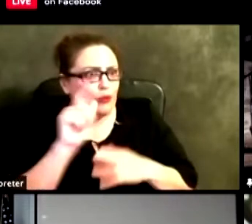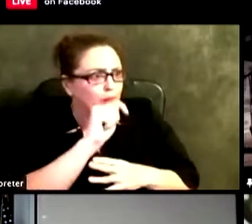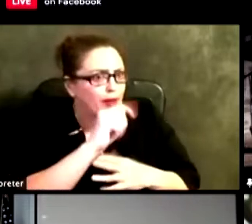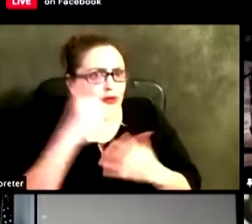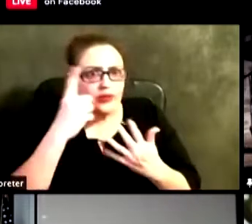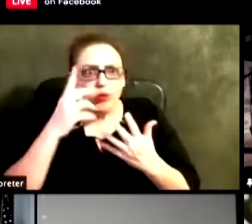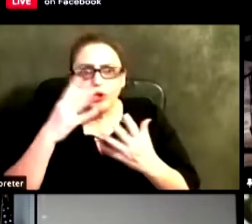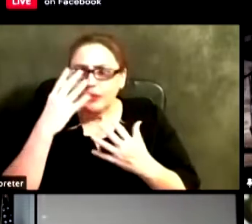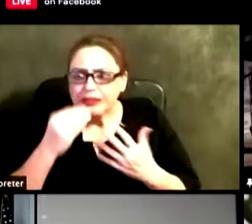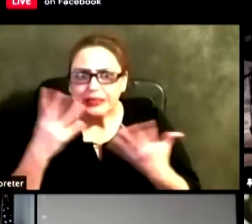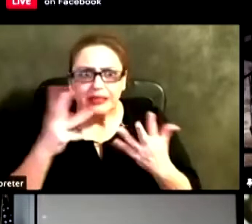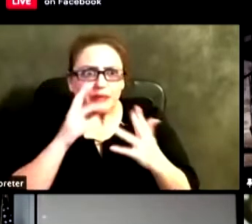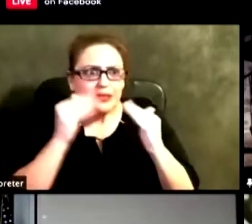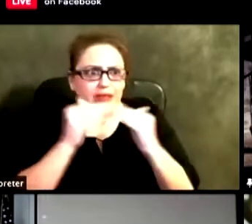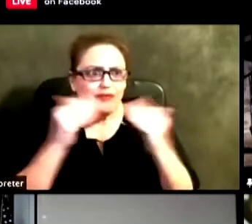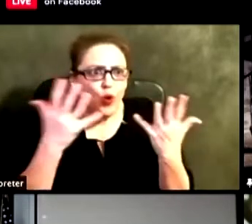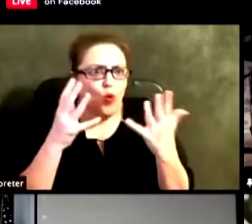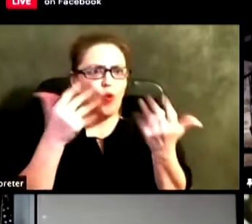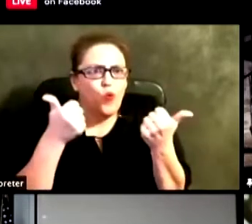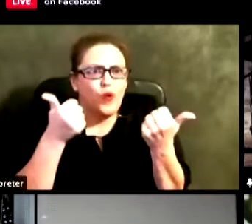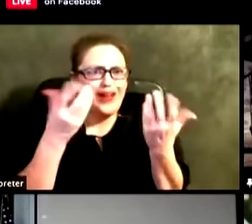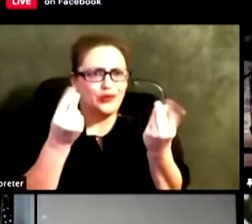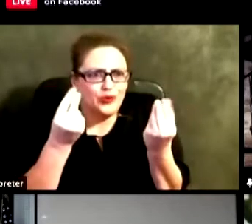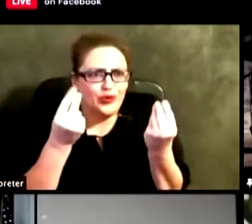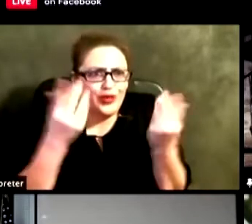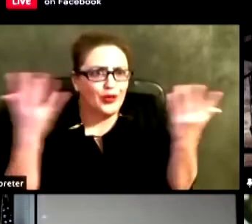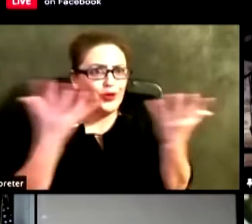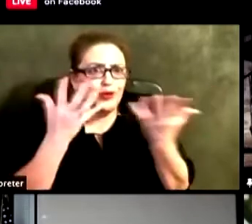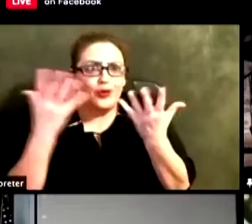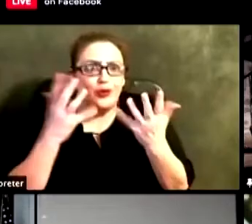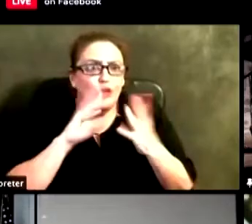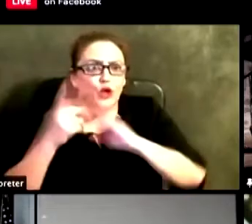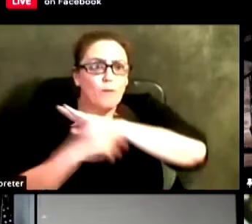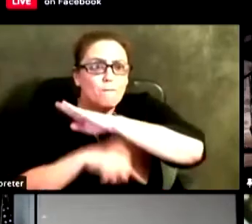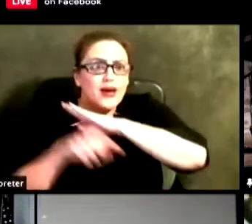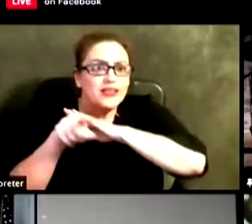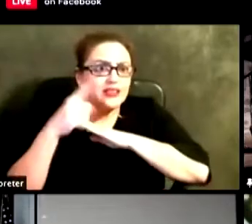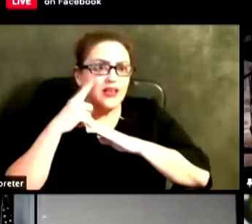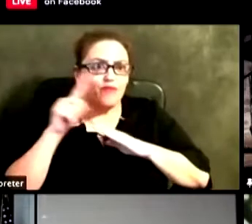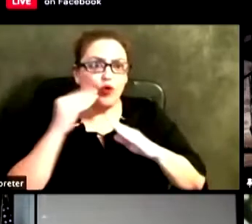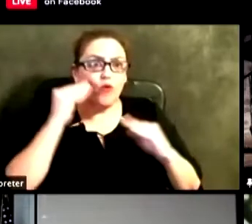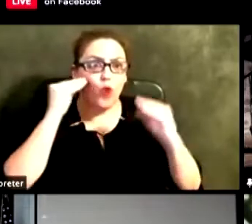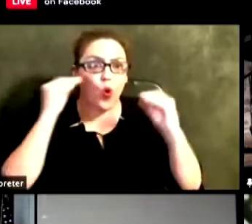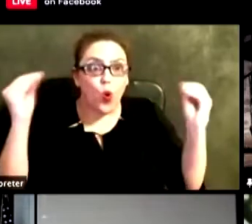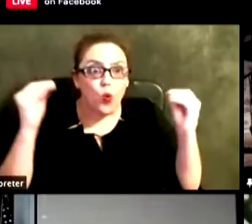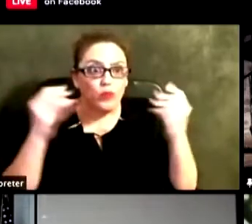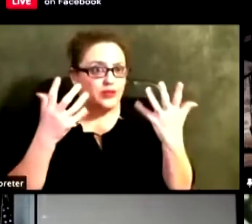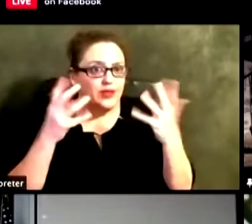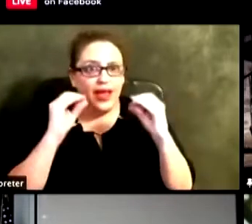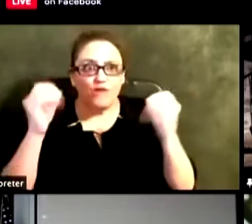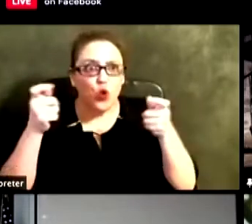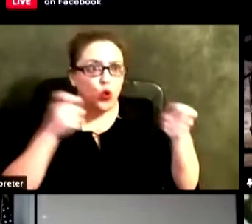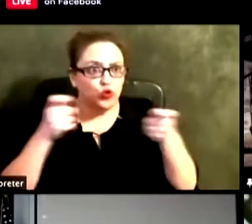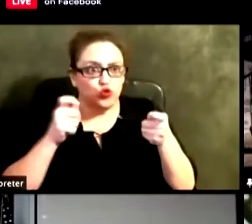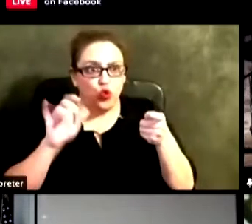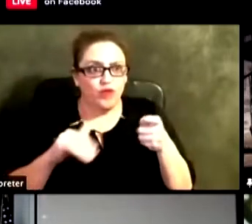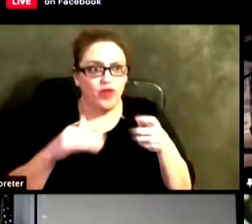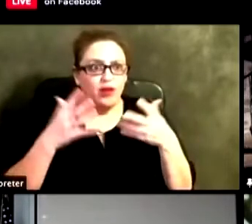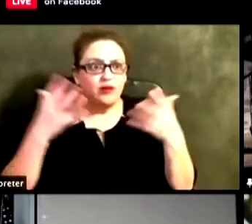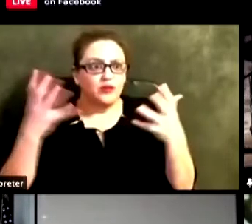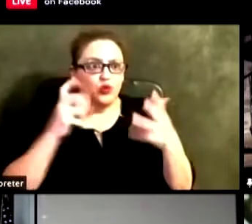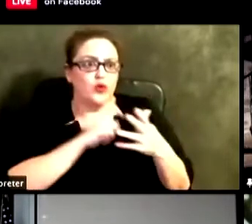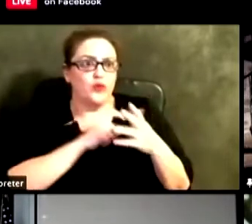going to do? A lot of those laws are like punishing them for being homeless, but it's like not something that they have control over. So what do the police do to ensure that